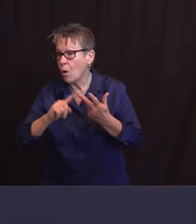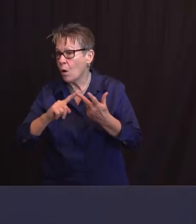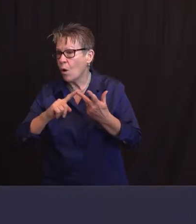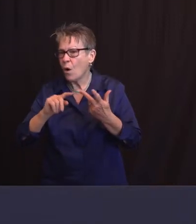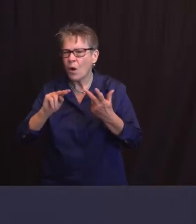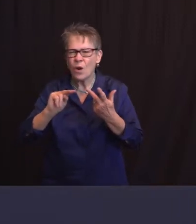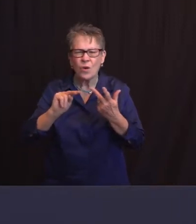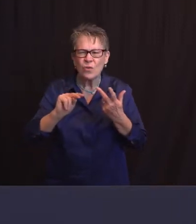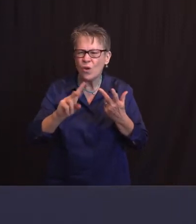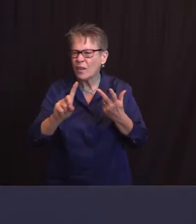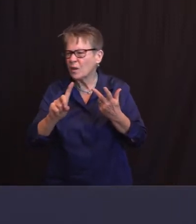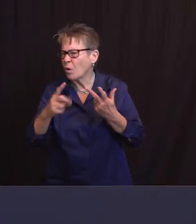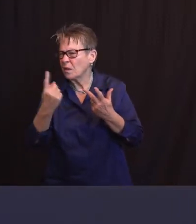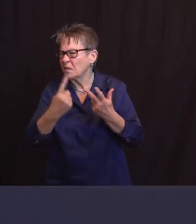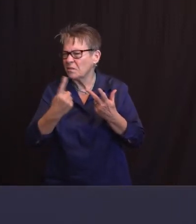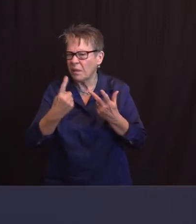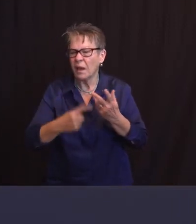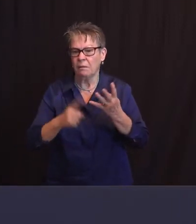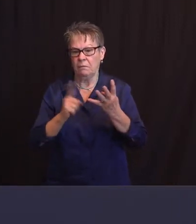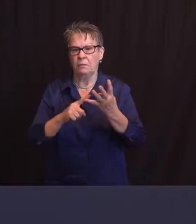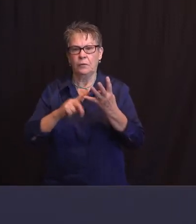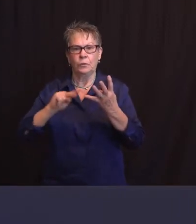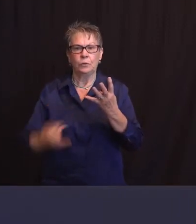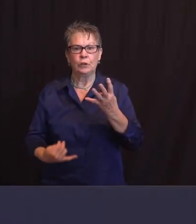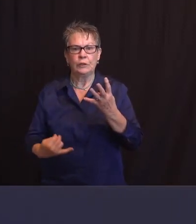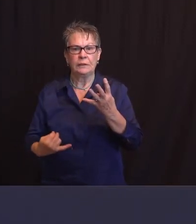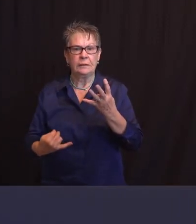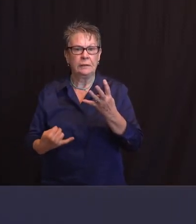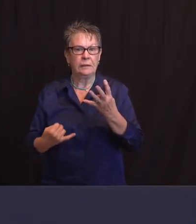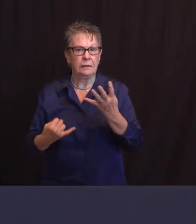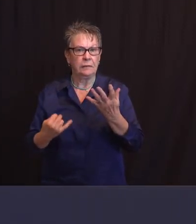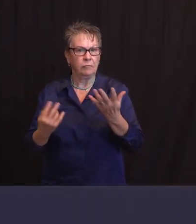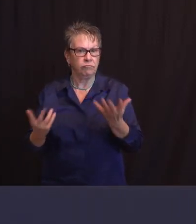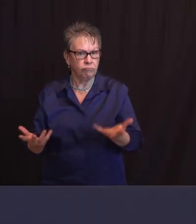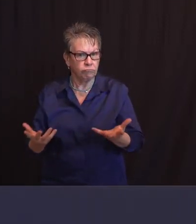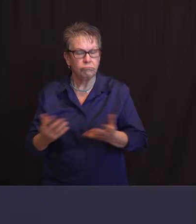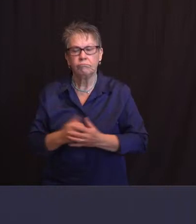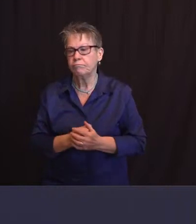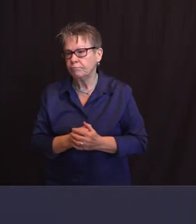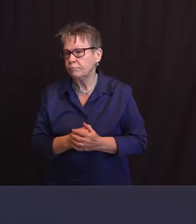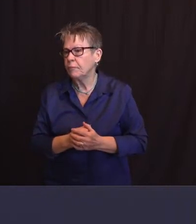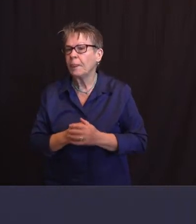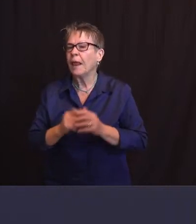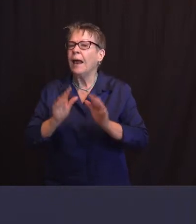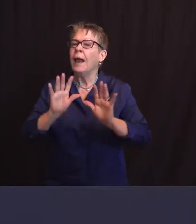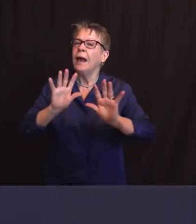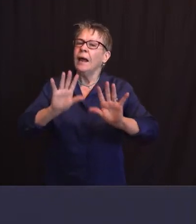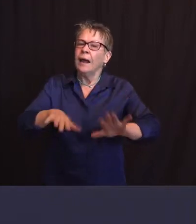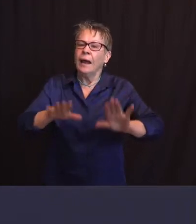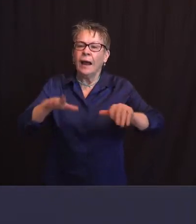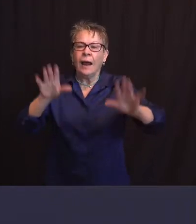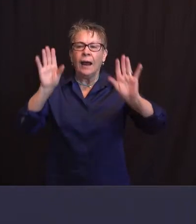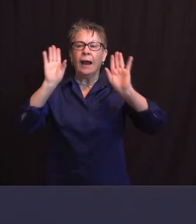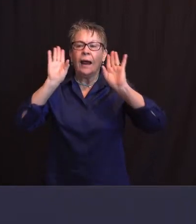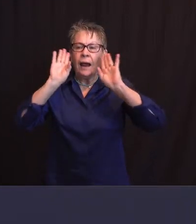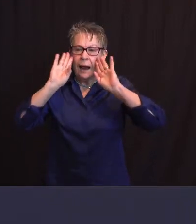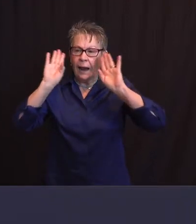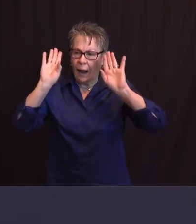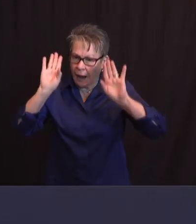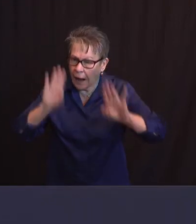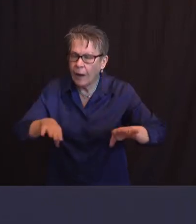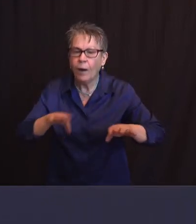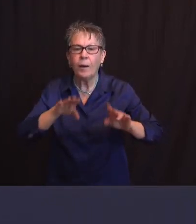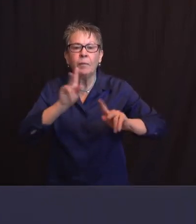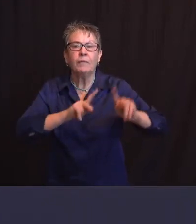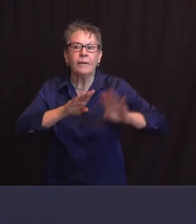believe. So I would just say, and that's not to make anyone feel less frustrated, but that